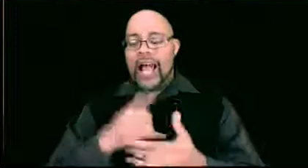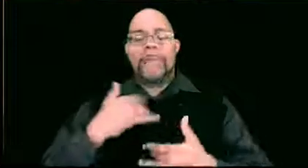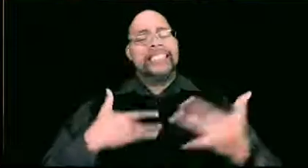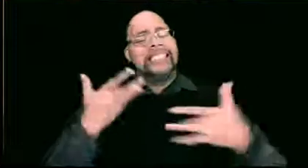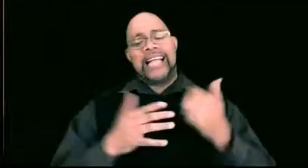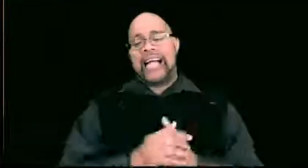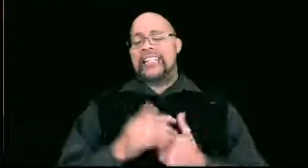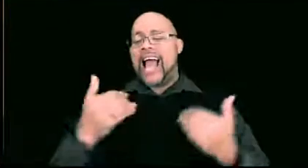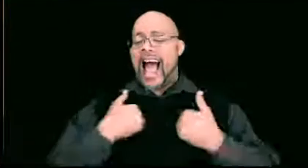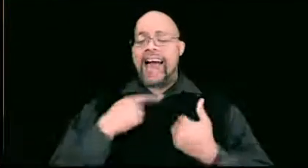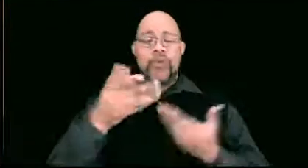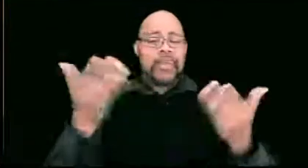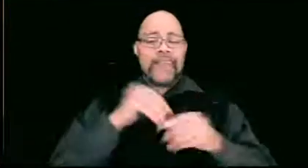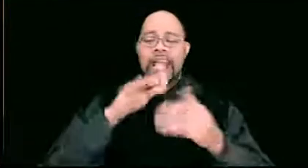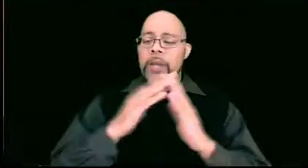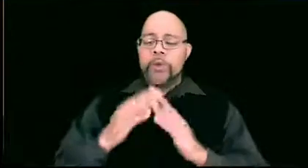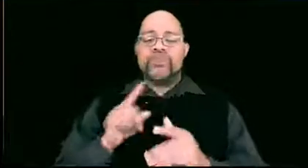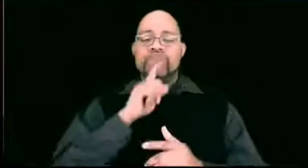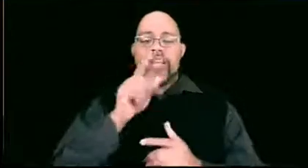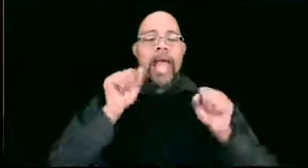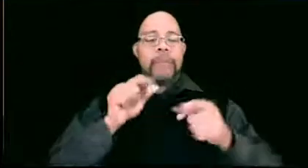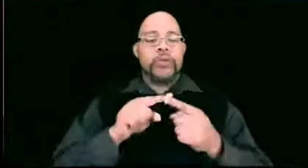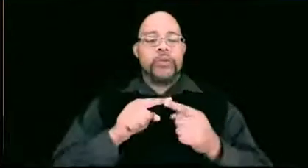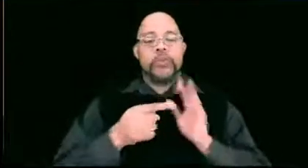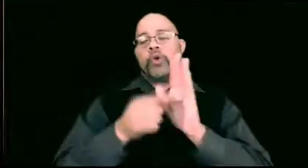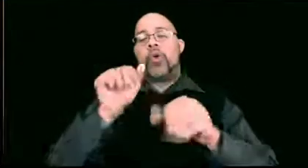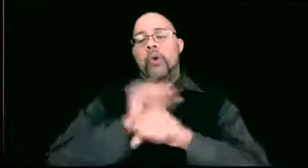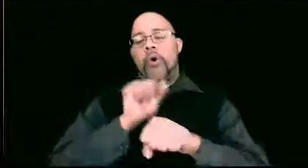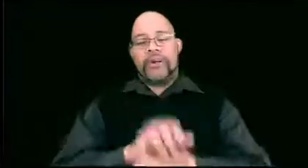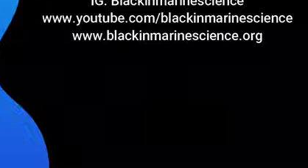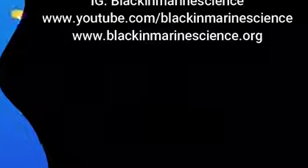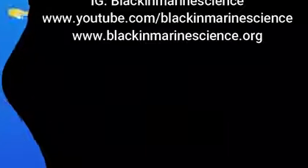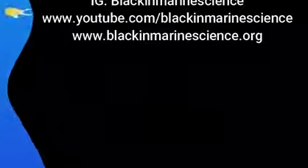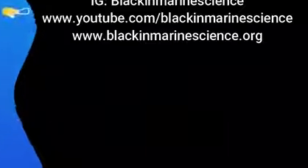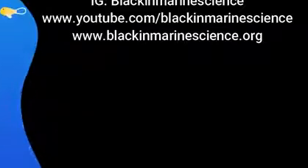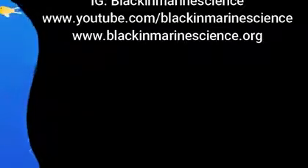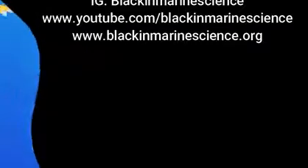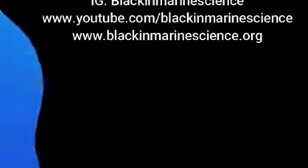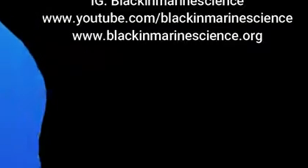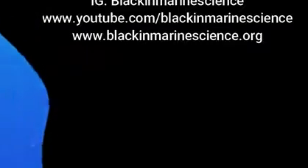this. So I'm just so excited to just have you in this community and to really be able to highlight your work.